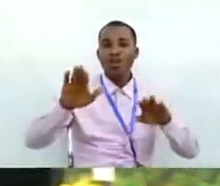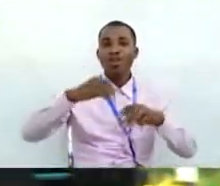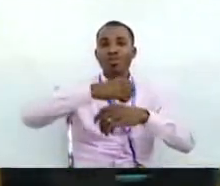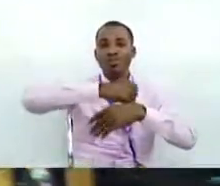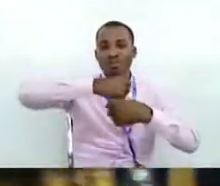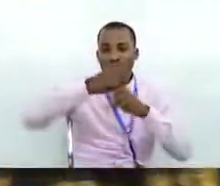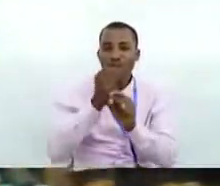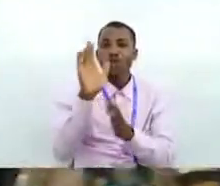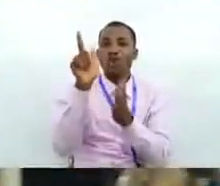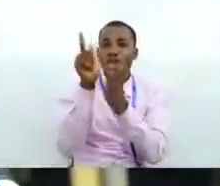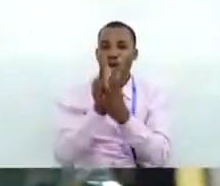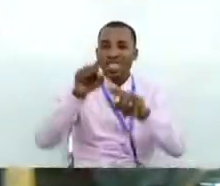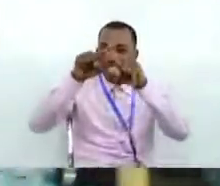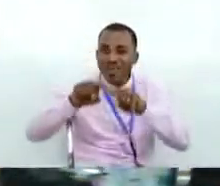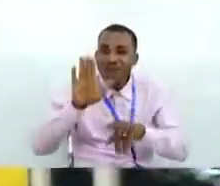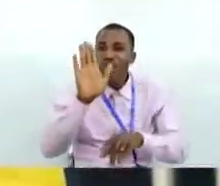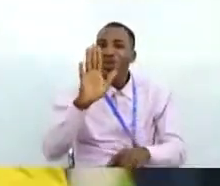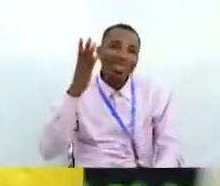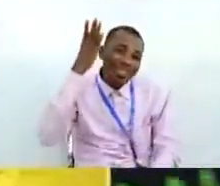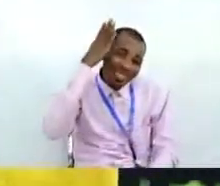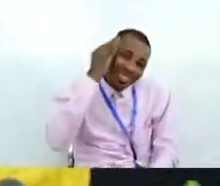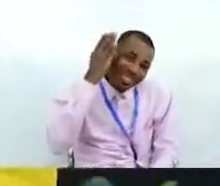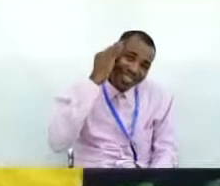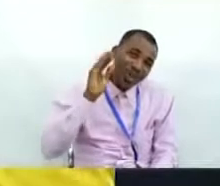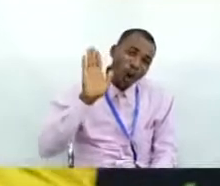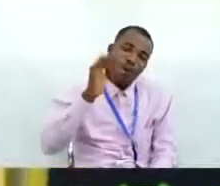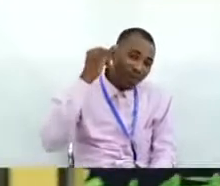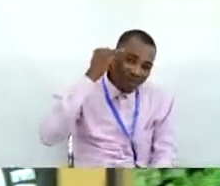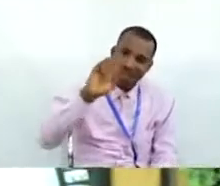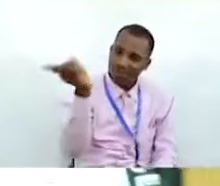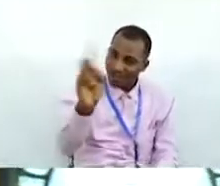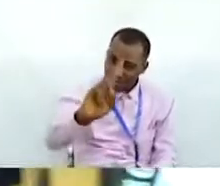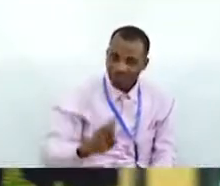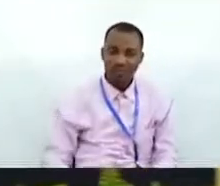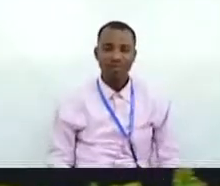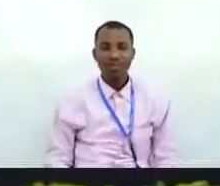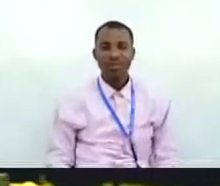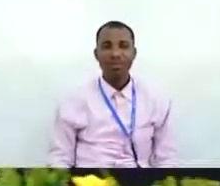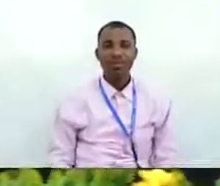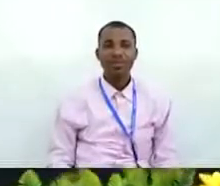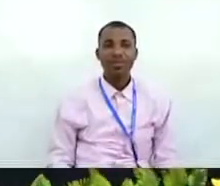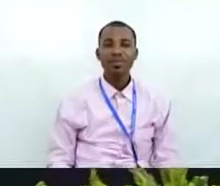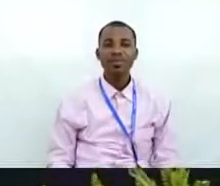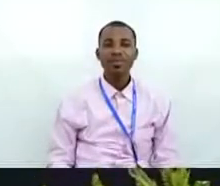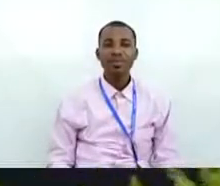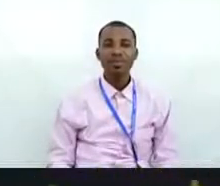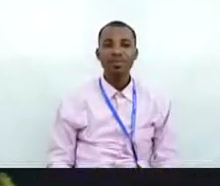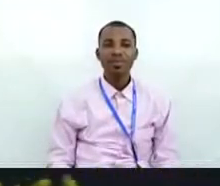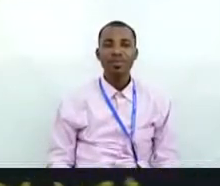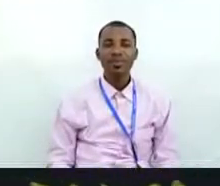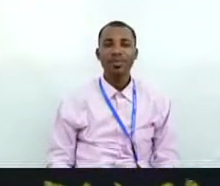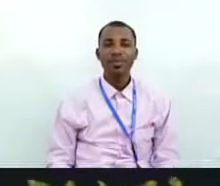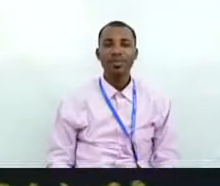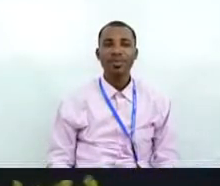dreams and visions. In fact, let me tell you one thing. In the Gospels,